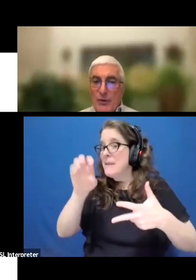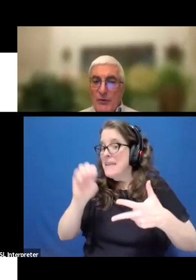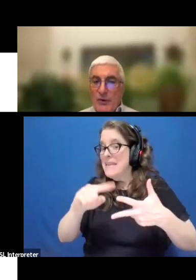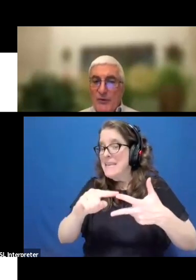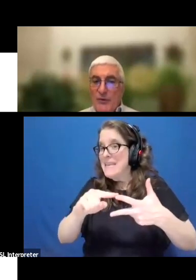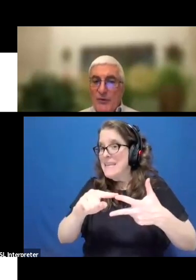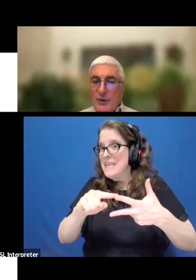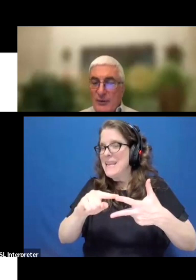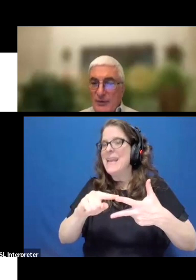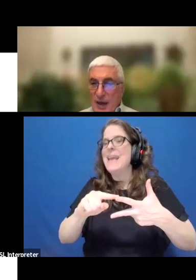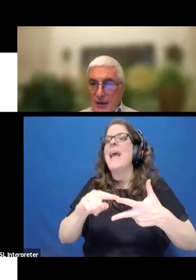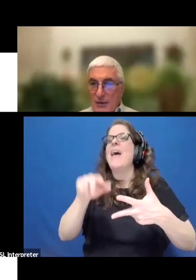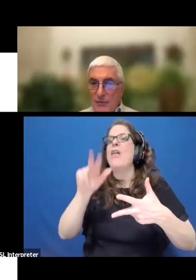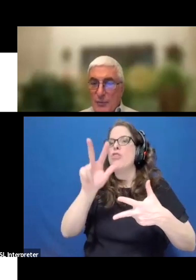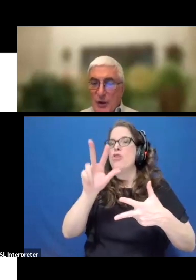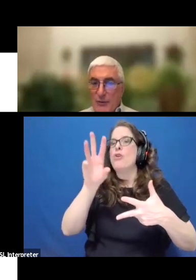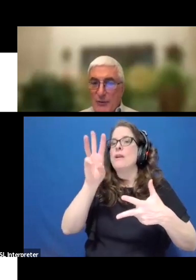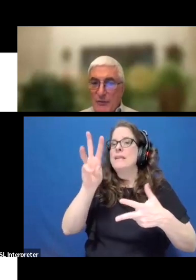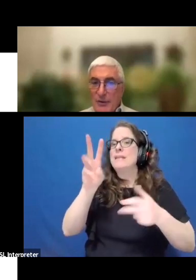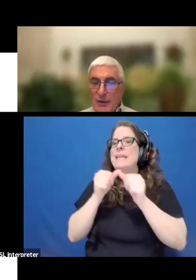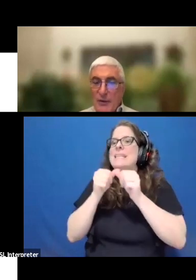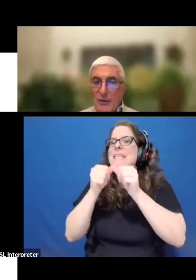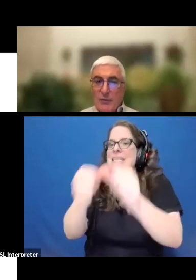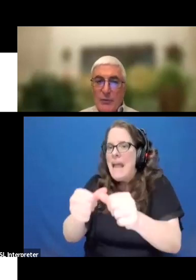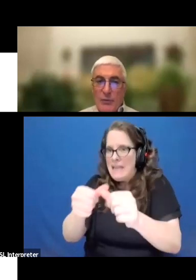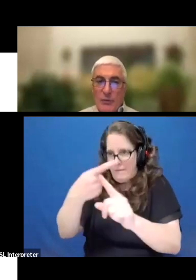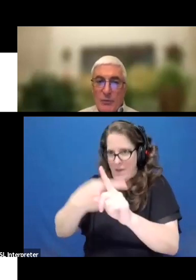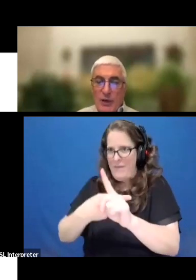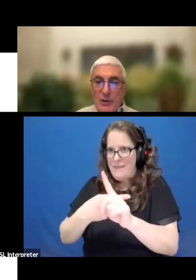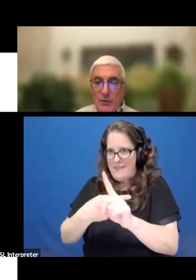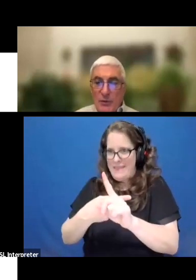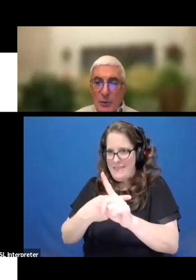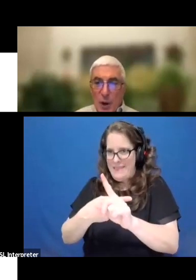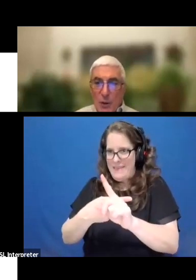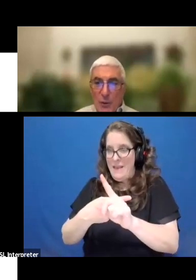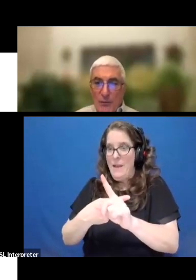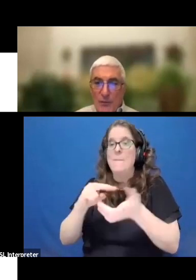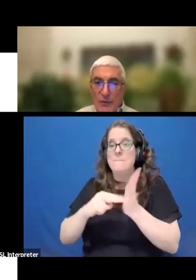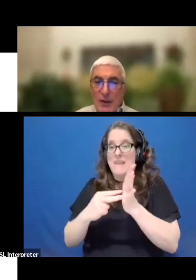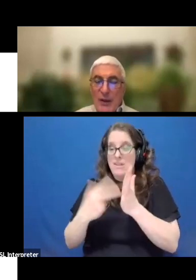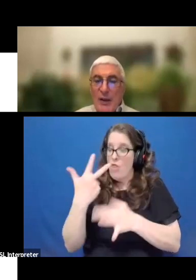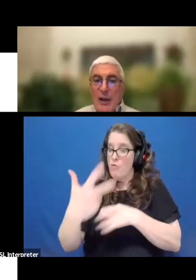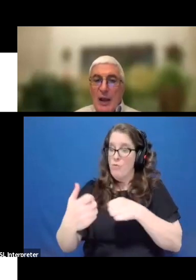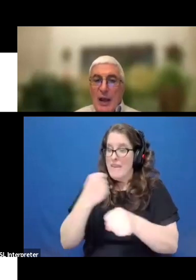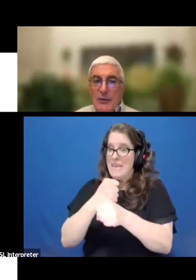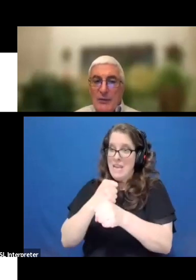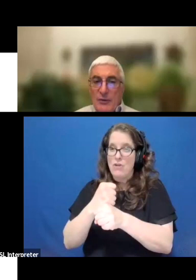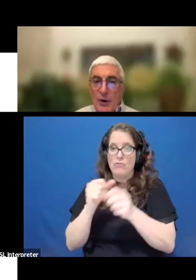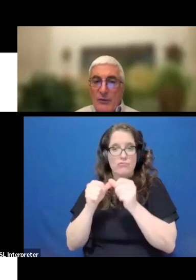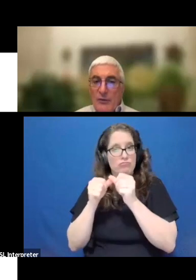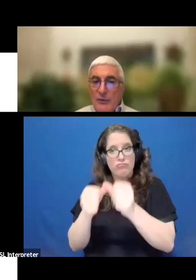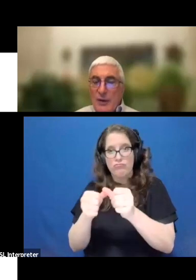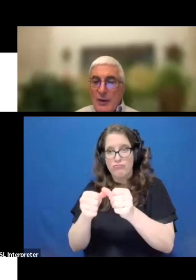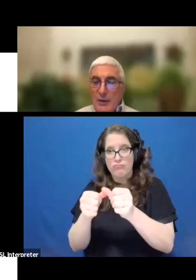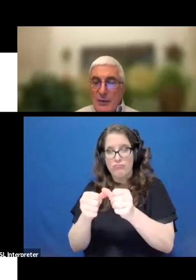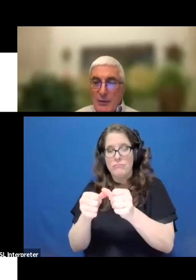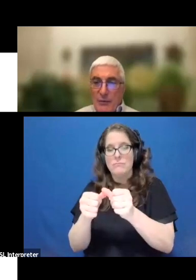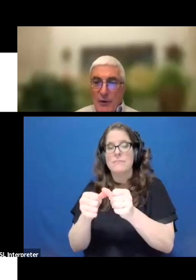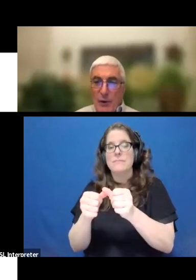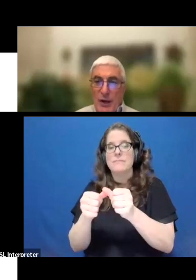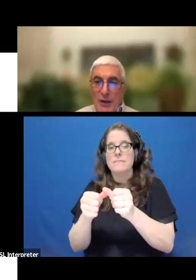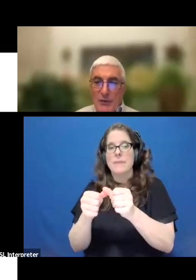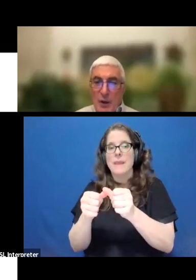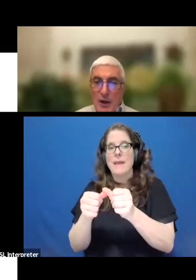always 36 consecutive months. So 3 years in a row. And it starts